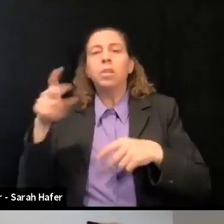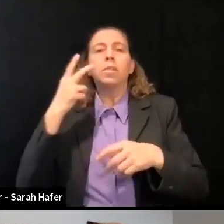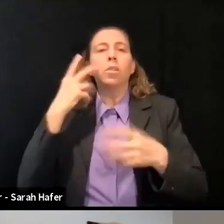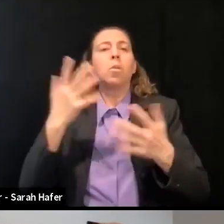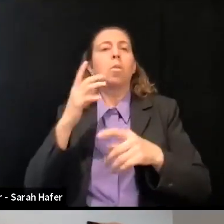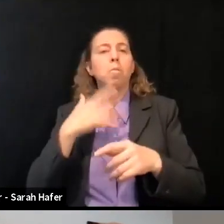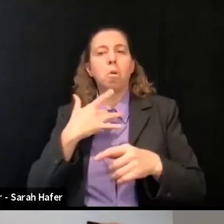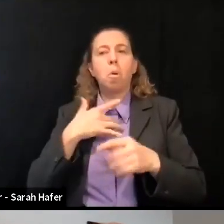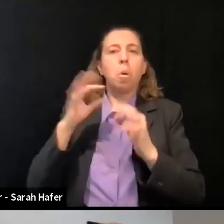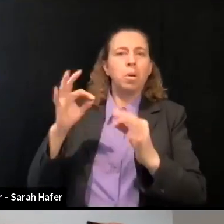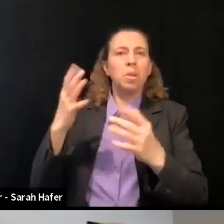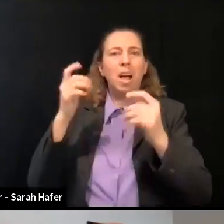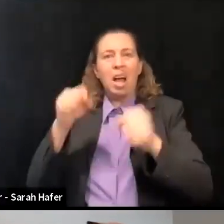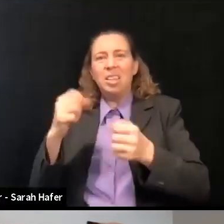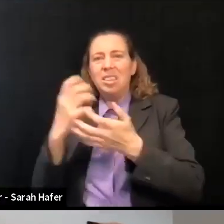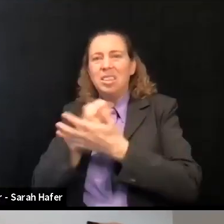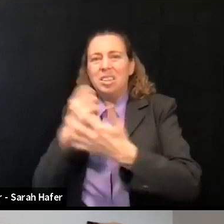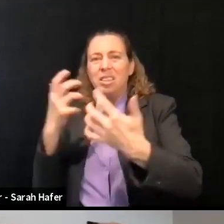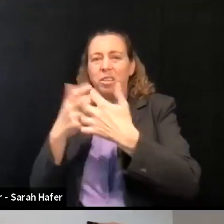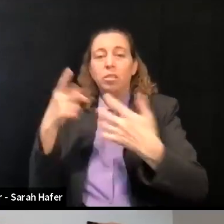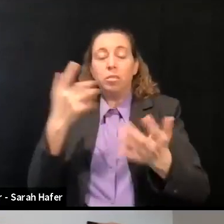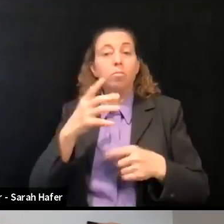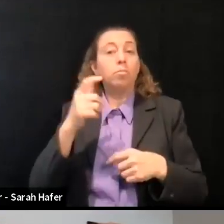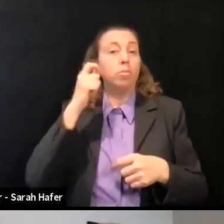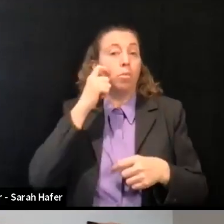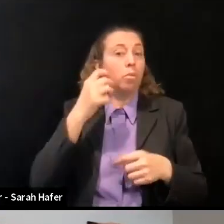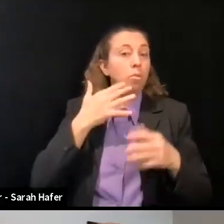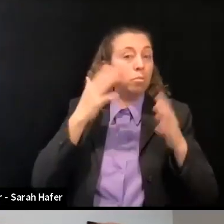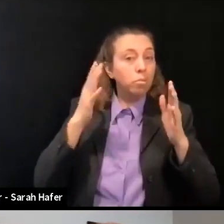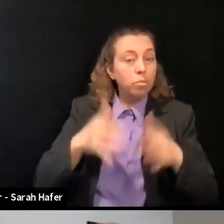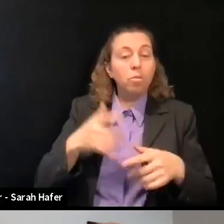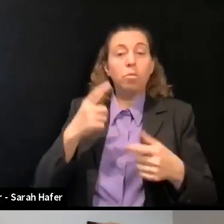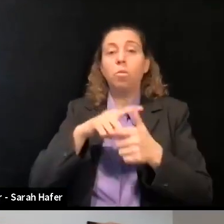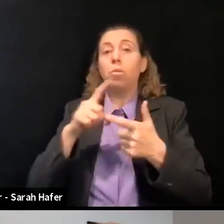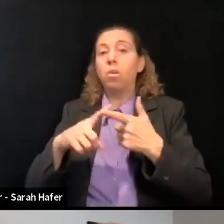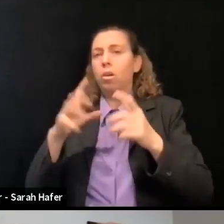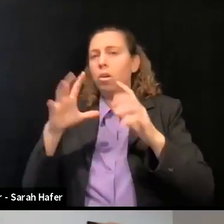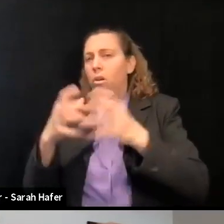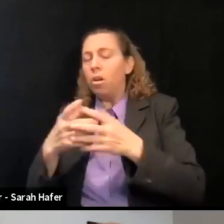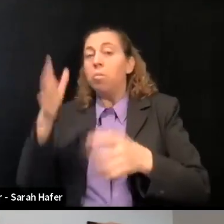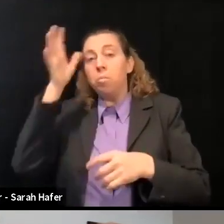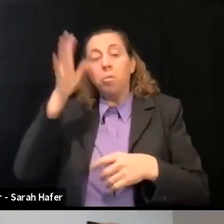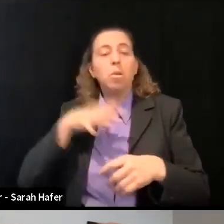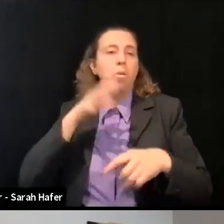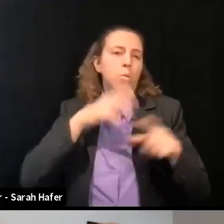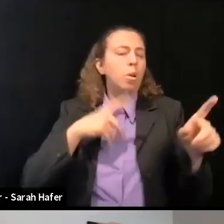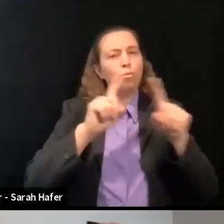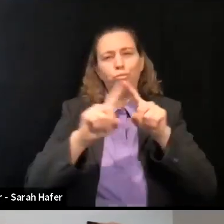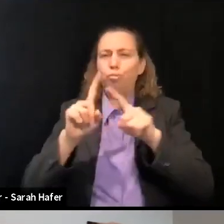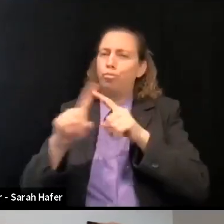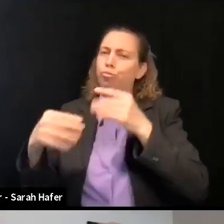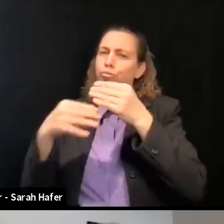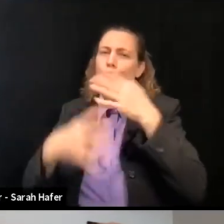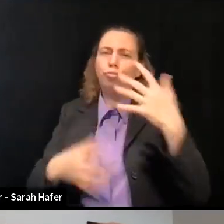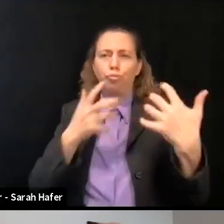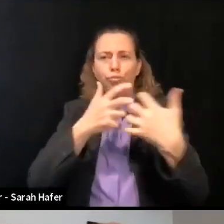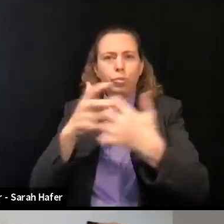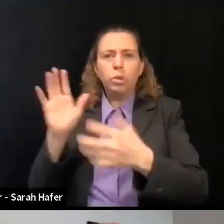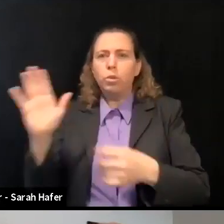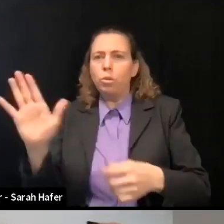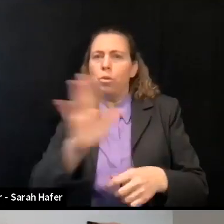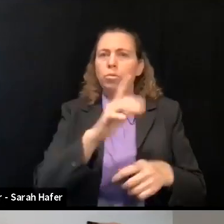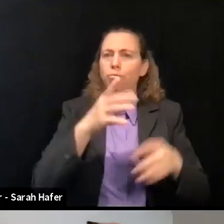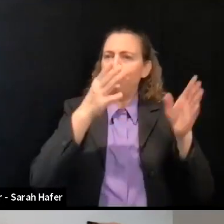particular races, ethnicities, other demographics that matter in their match of a clinician. There's also